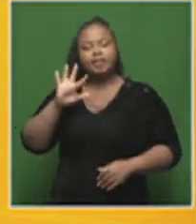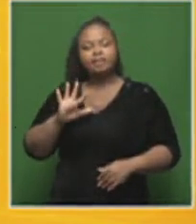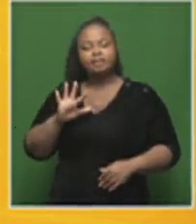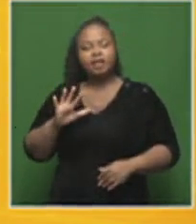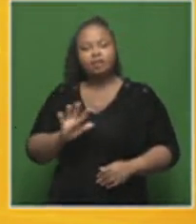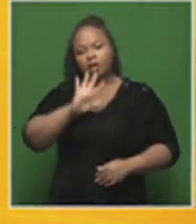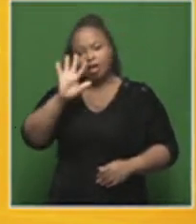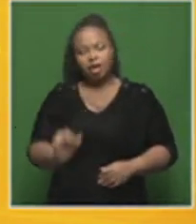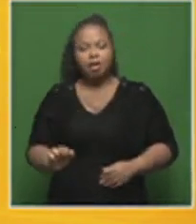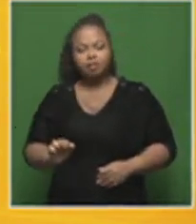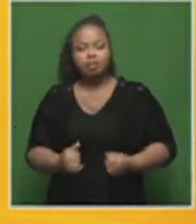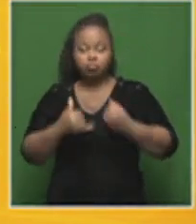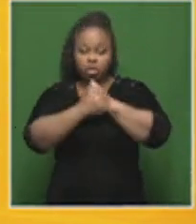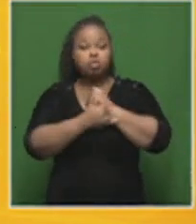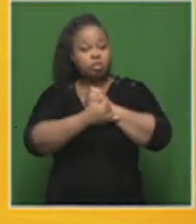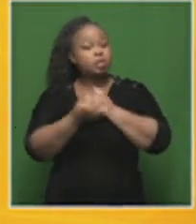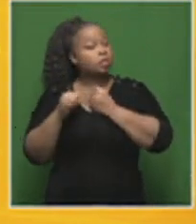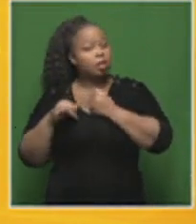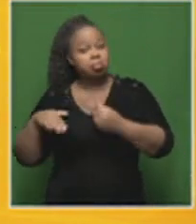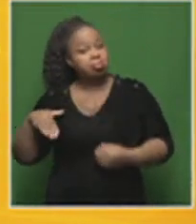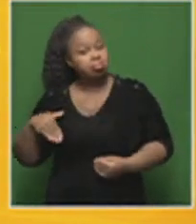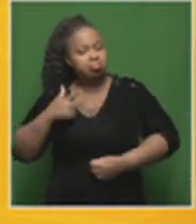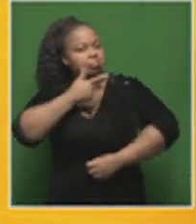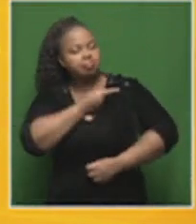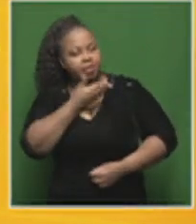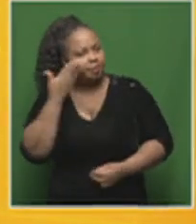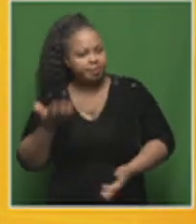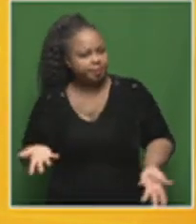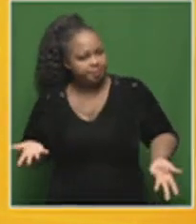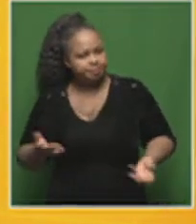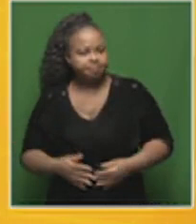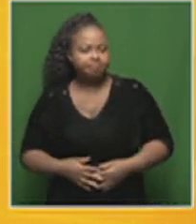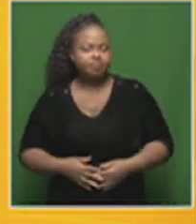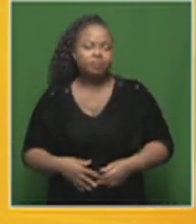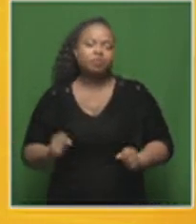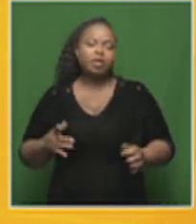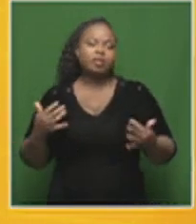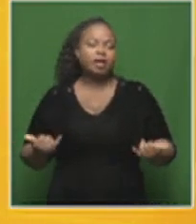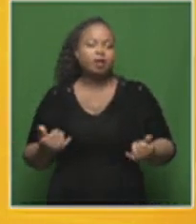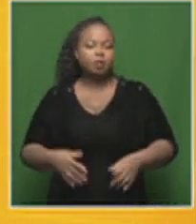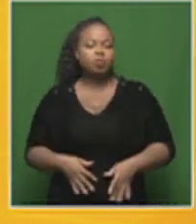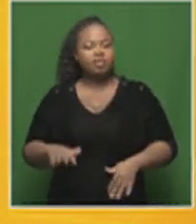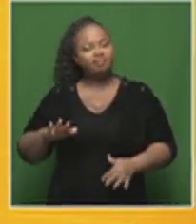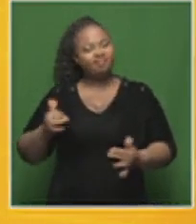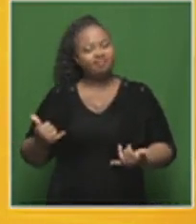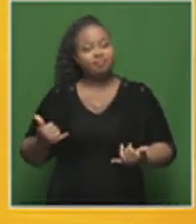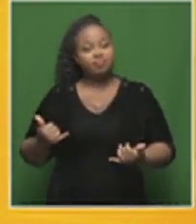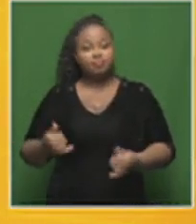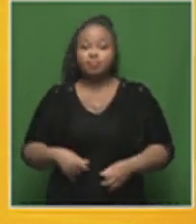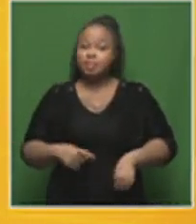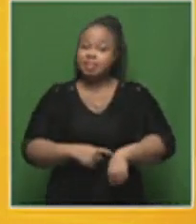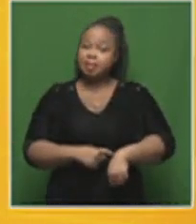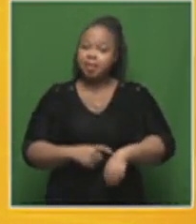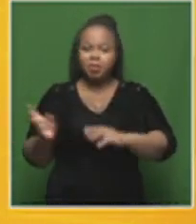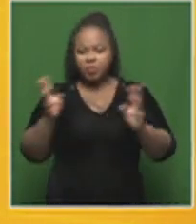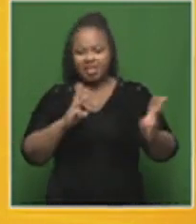African nation states still haven't vaccinated a single person. So that's where we leave it there. And it's time